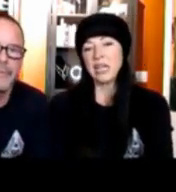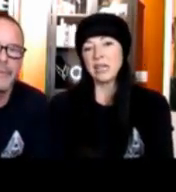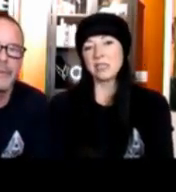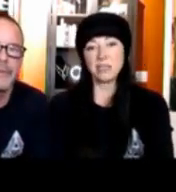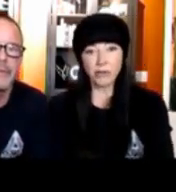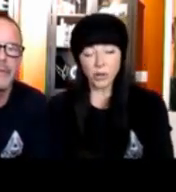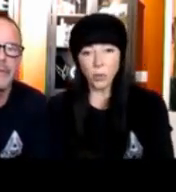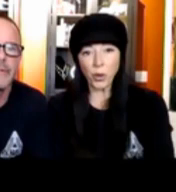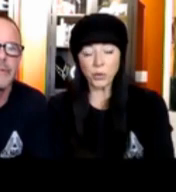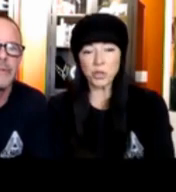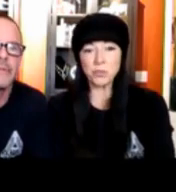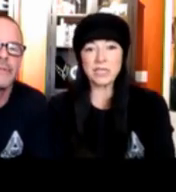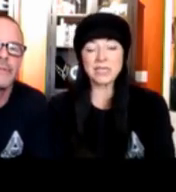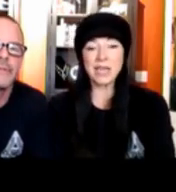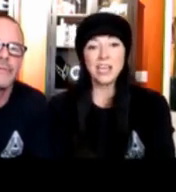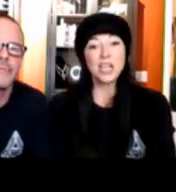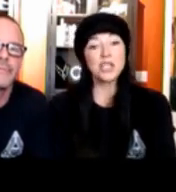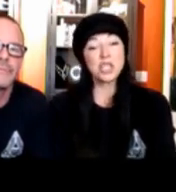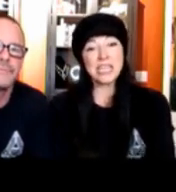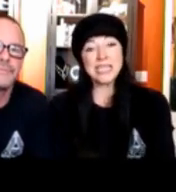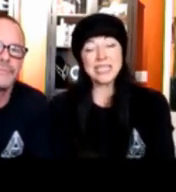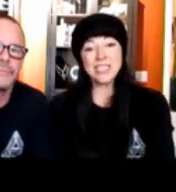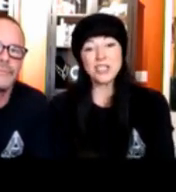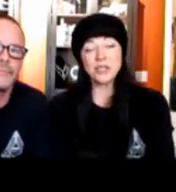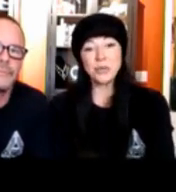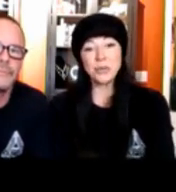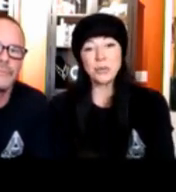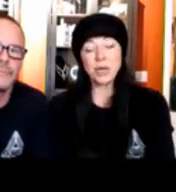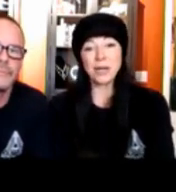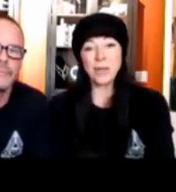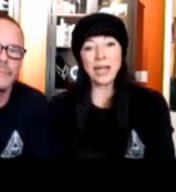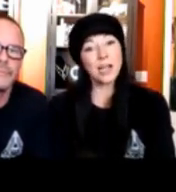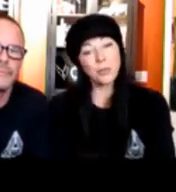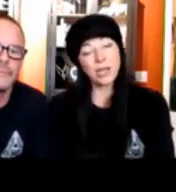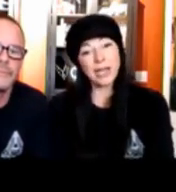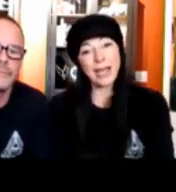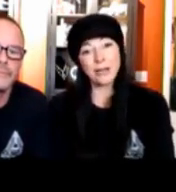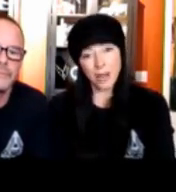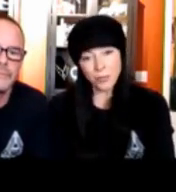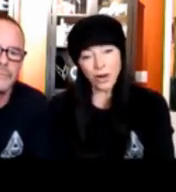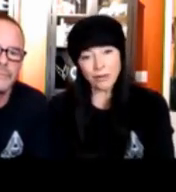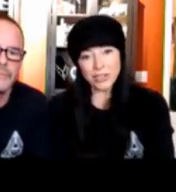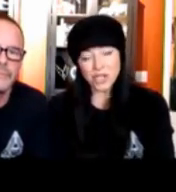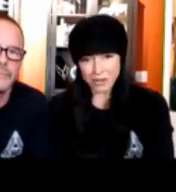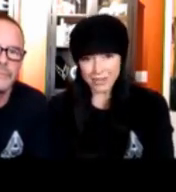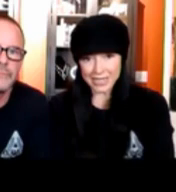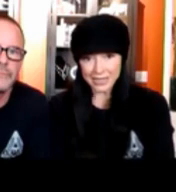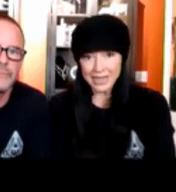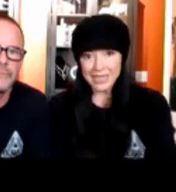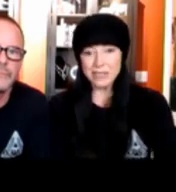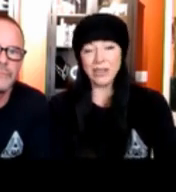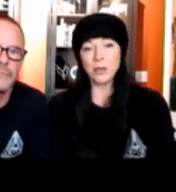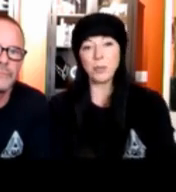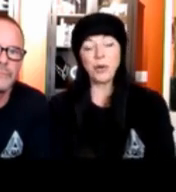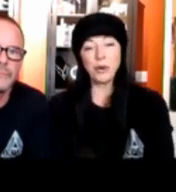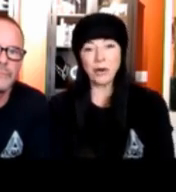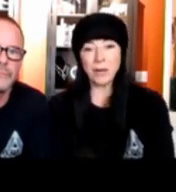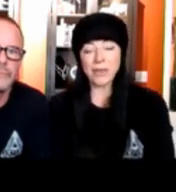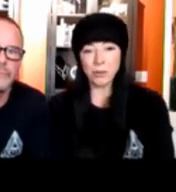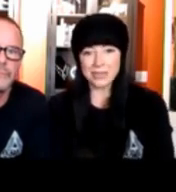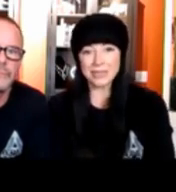her Silver Award, which means that she needed to help a nonprofit charity develop